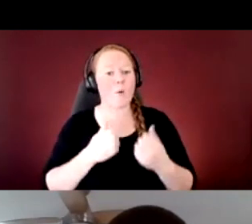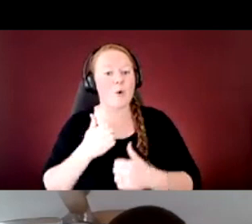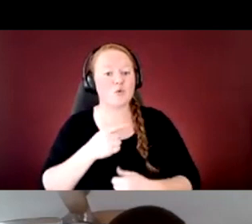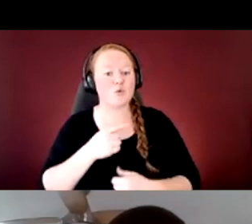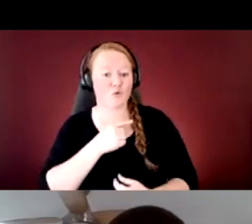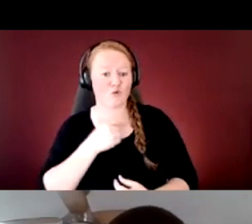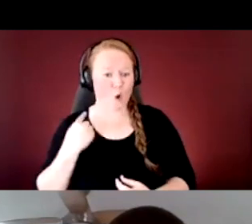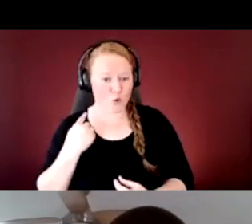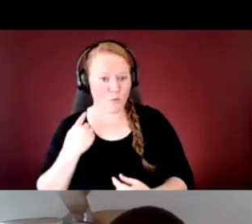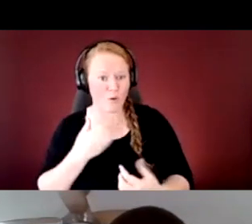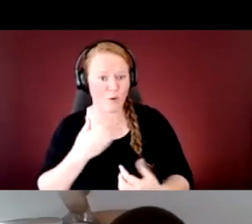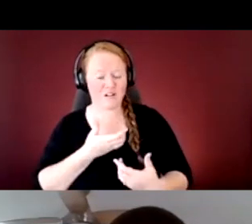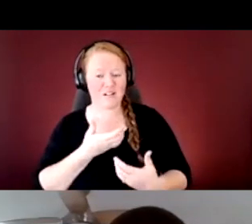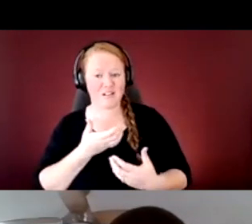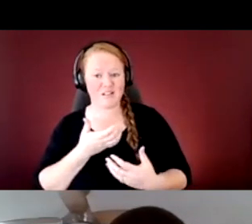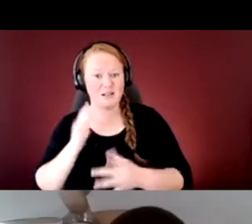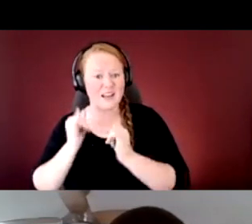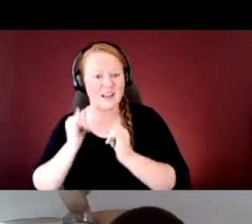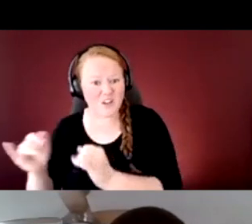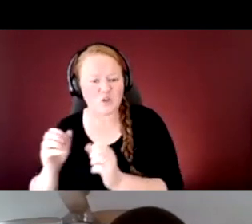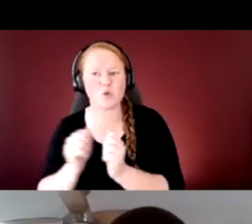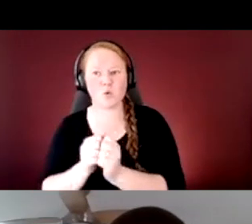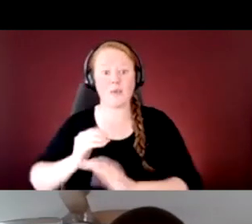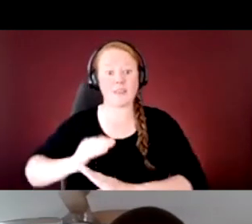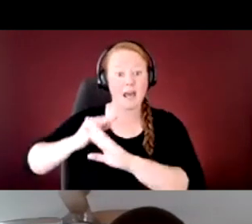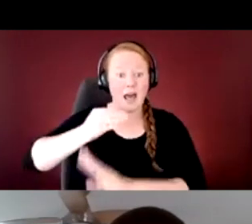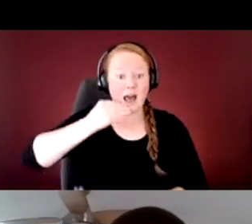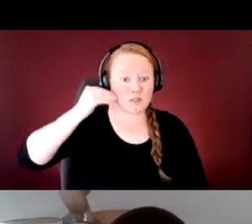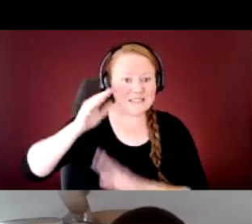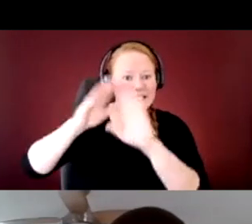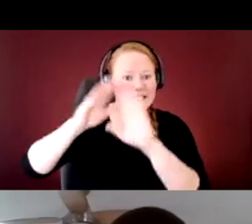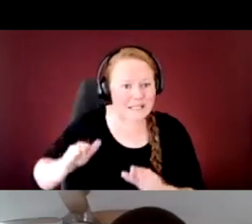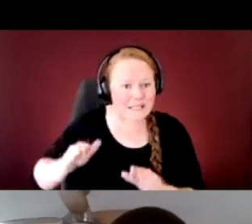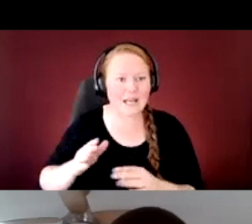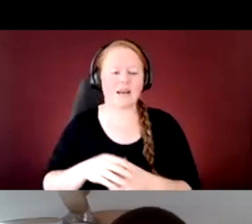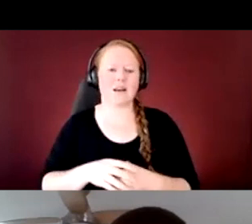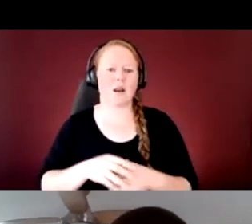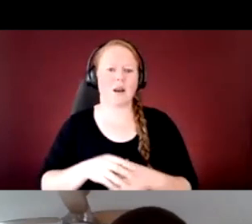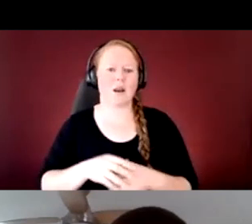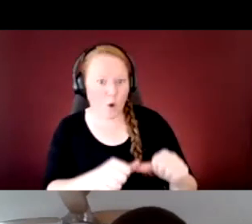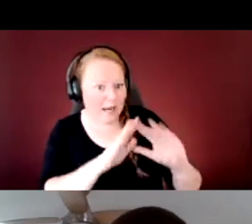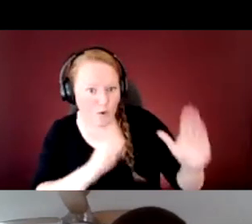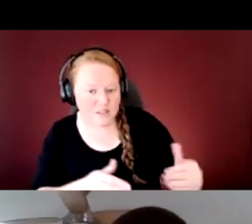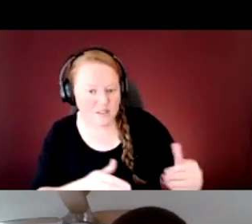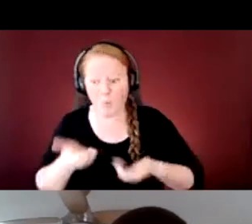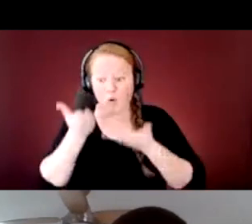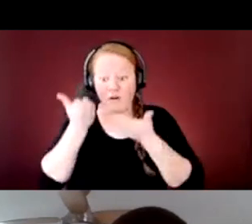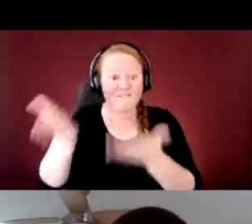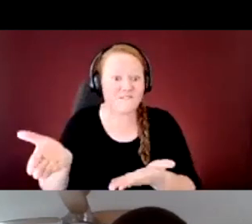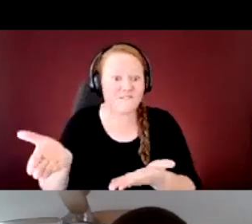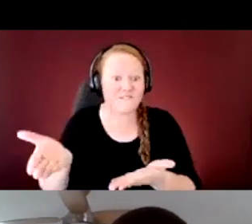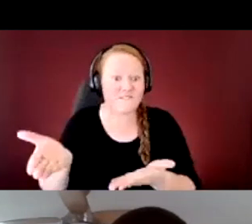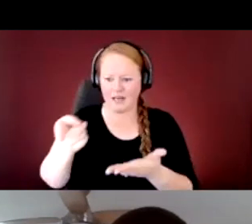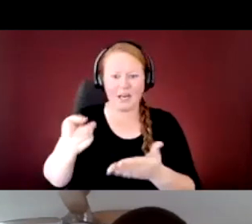emergency shelter, bridge housing, and permanent supportive housing. Providers supporting providers of early childhood